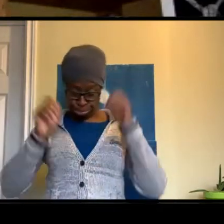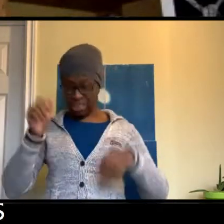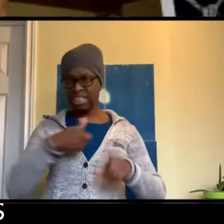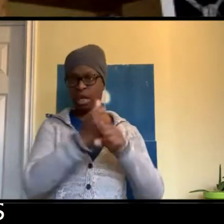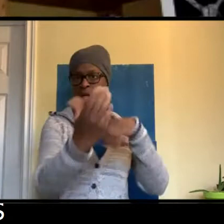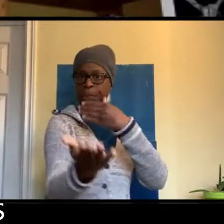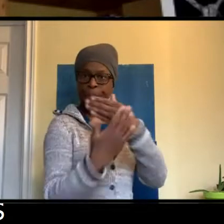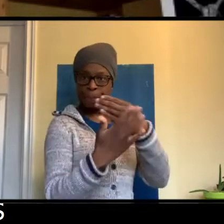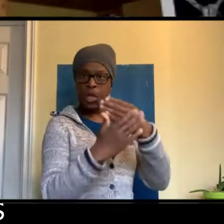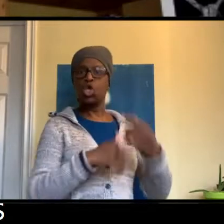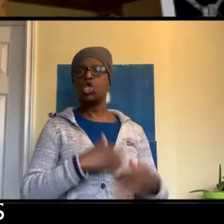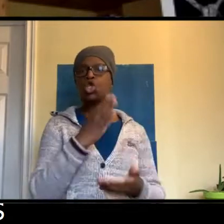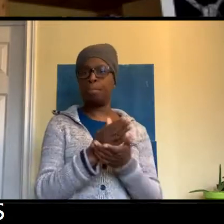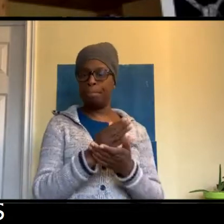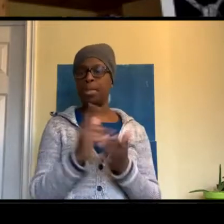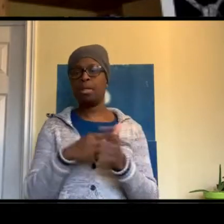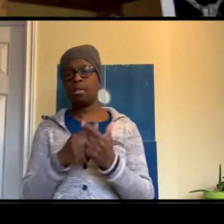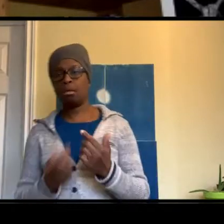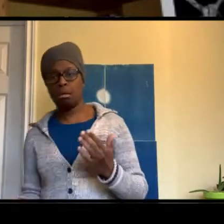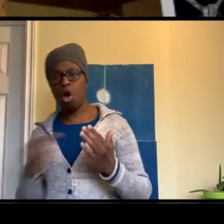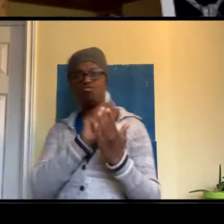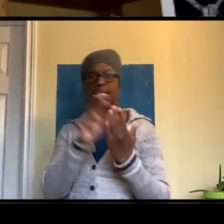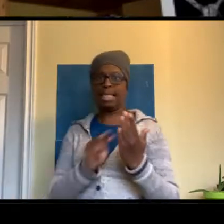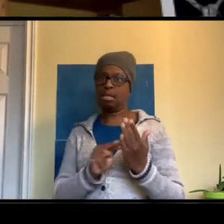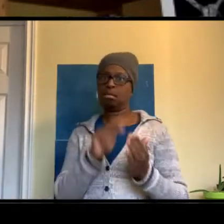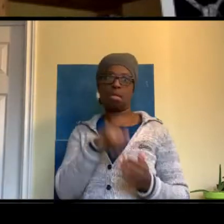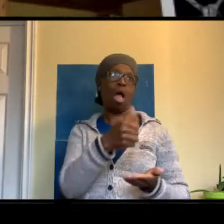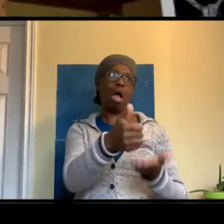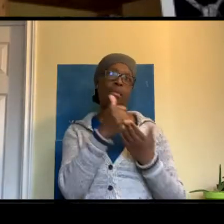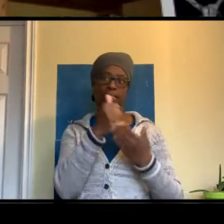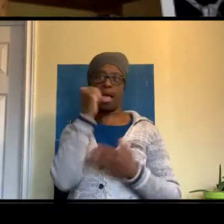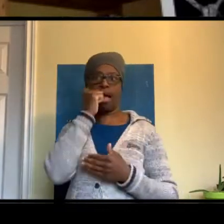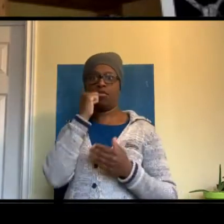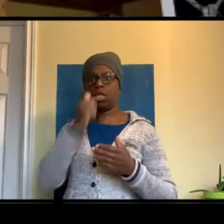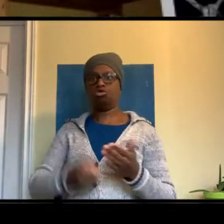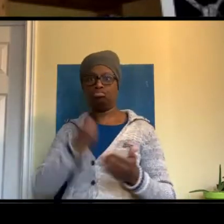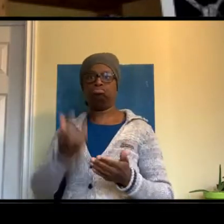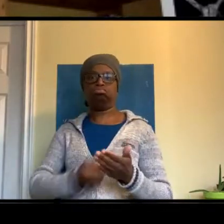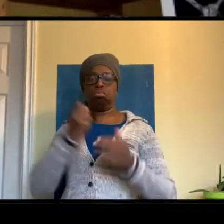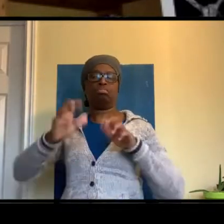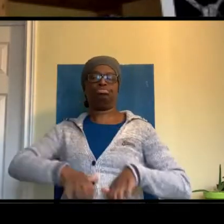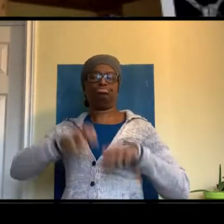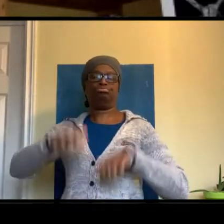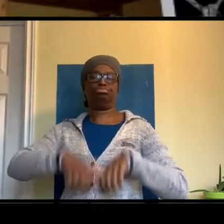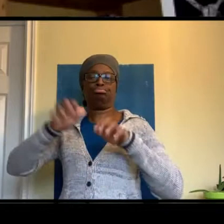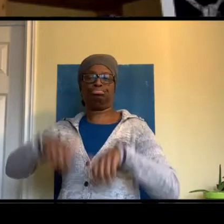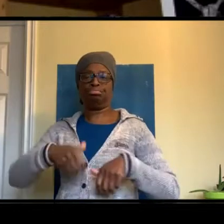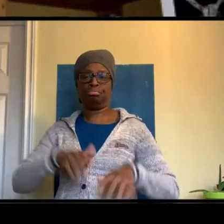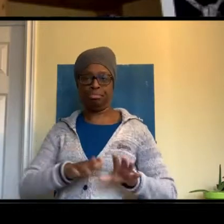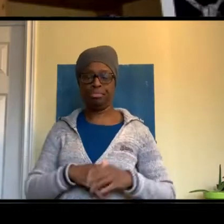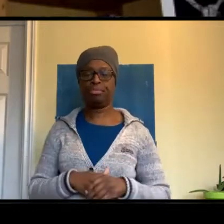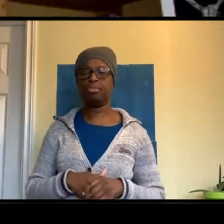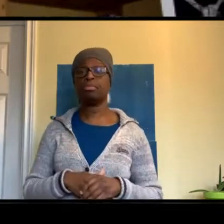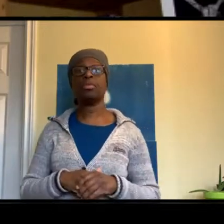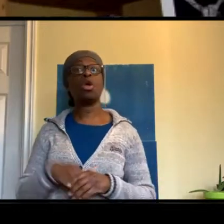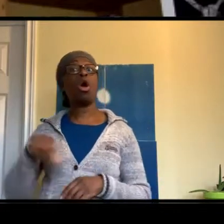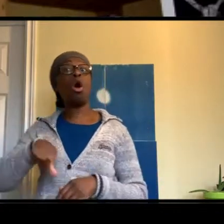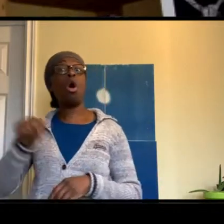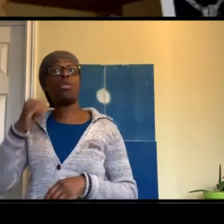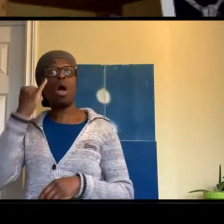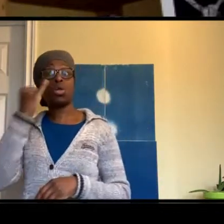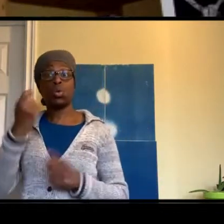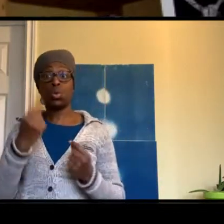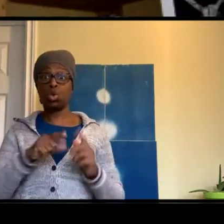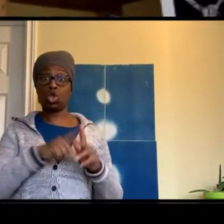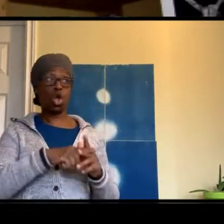tool. But another thing is what I call bubble brainstorming. And after you've done your free writing, sort of going through it again and picking out the